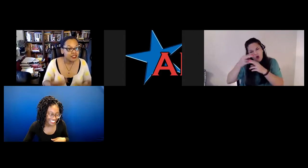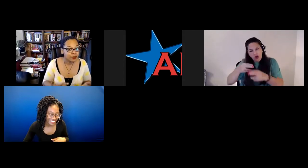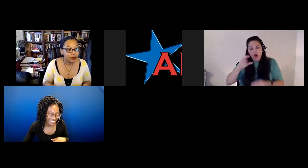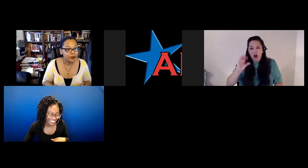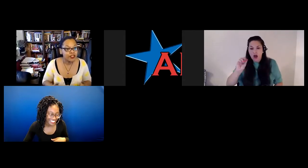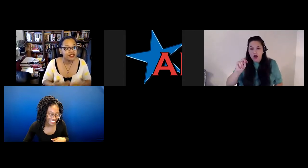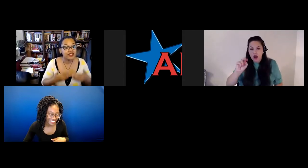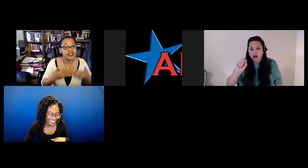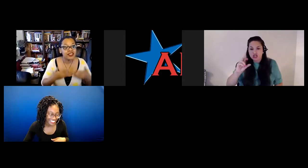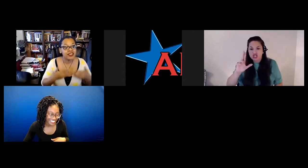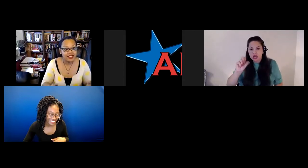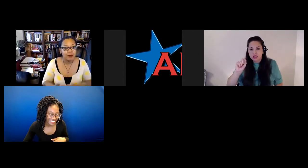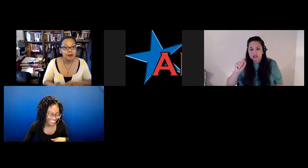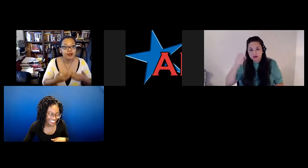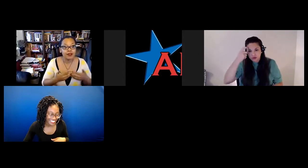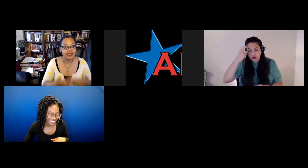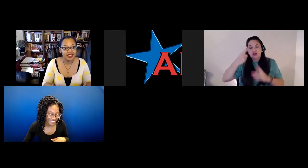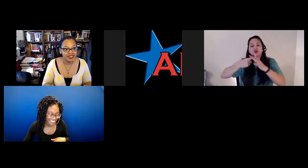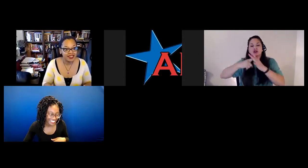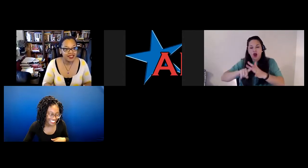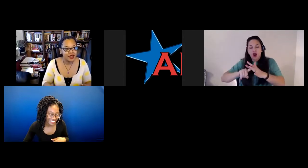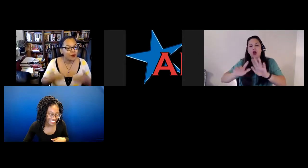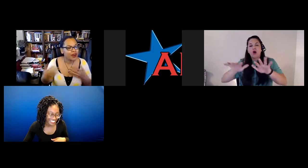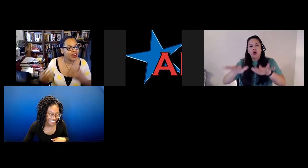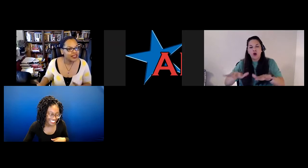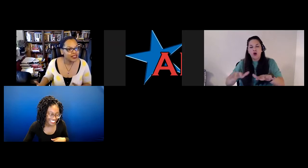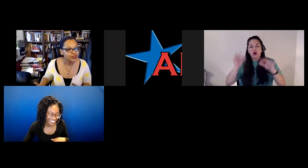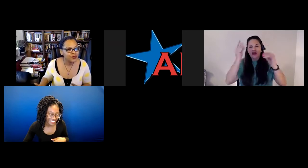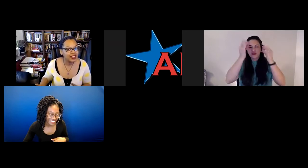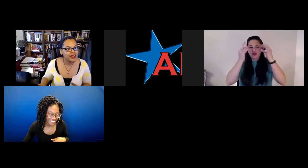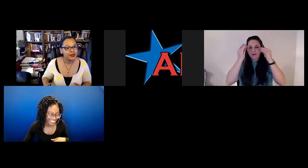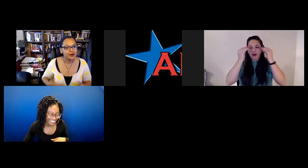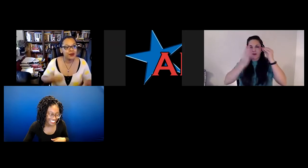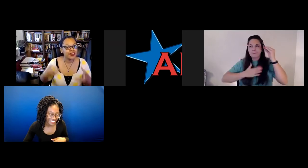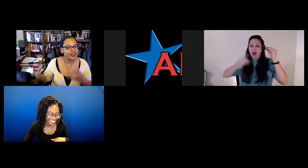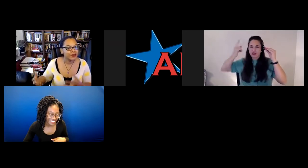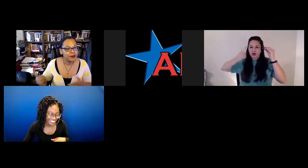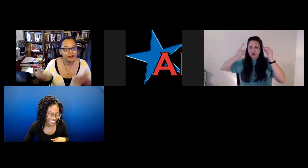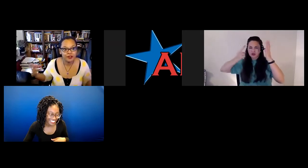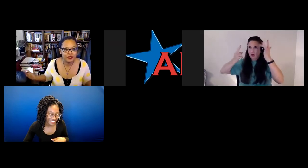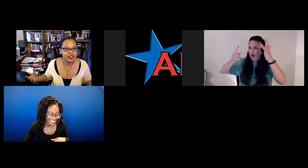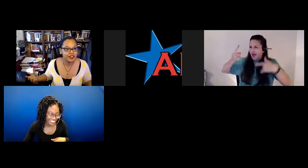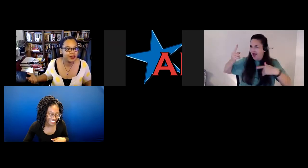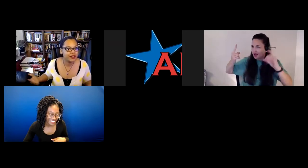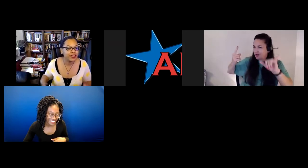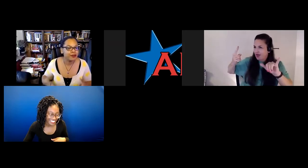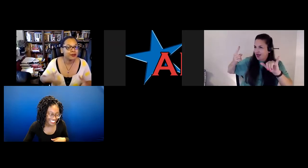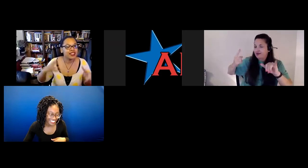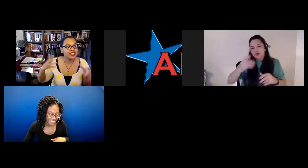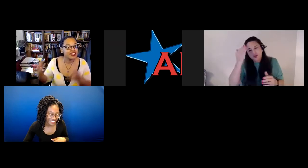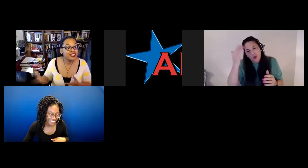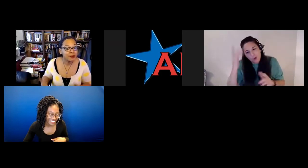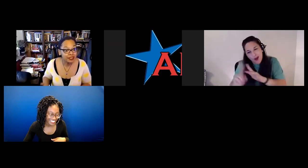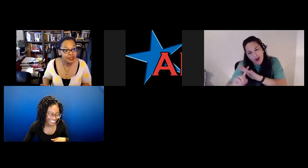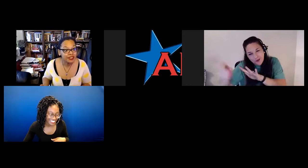That's the part where you start thinking about your thinking. Why did I do that? Why did I mean, of course you're going to know why you ran, but